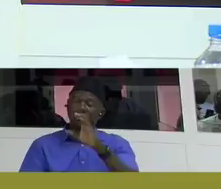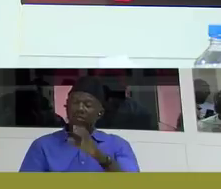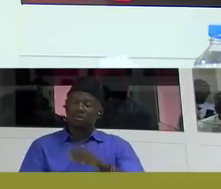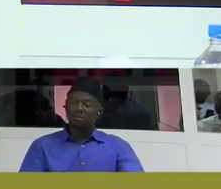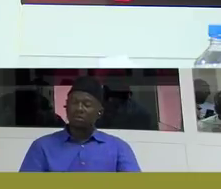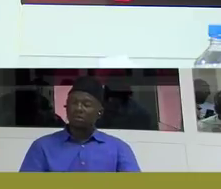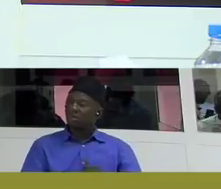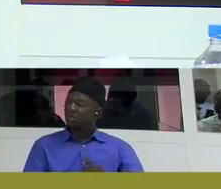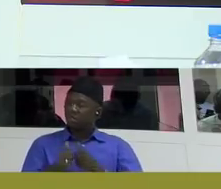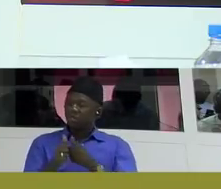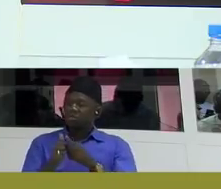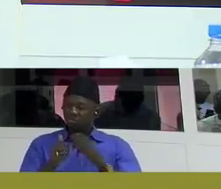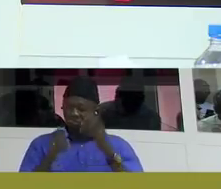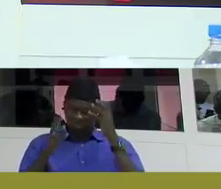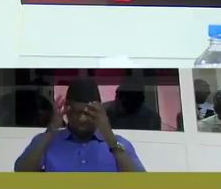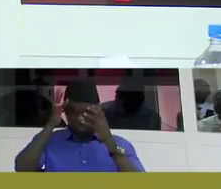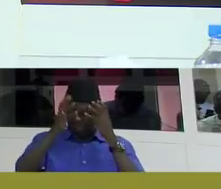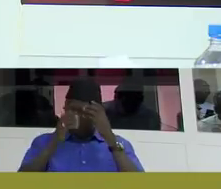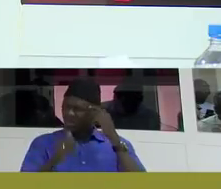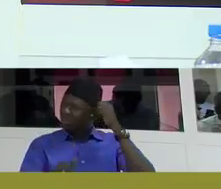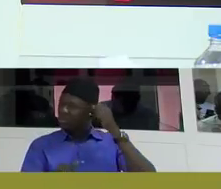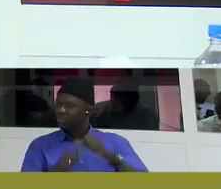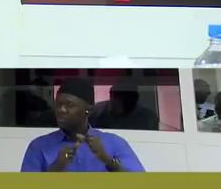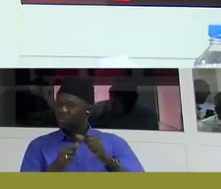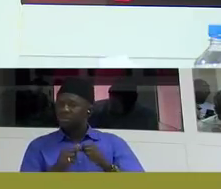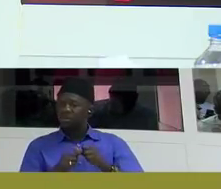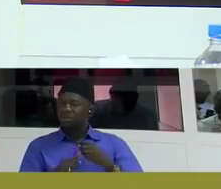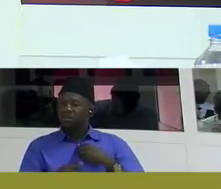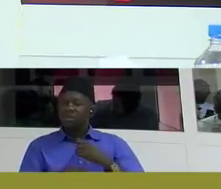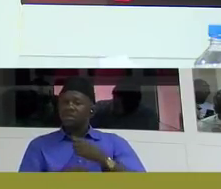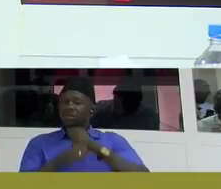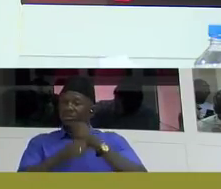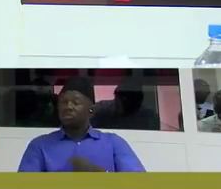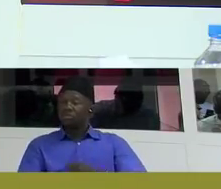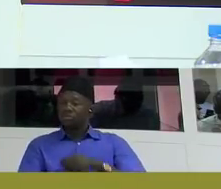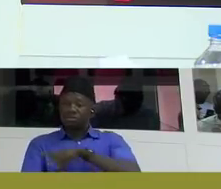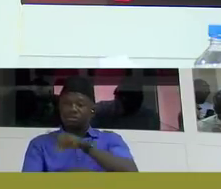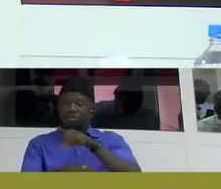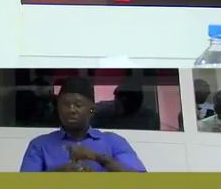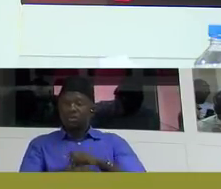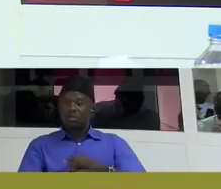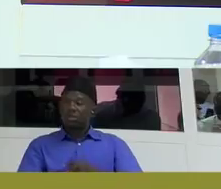remember even the churches had to write, the bishops had to write